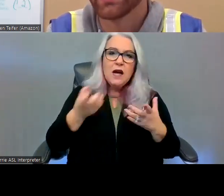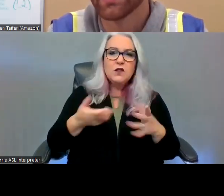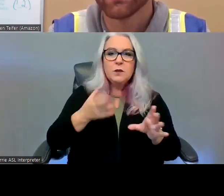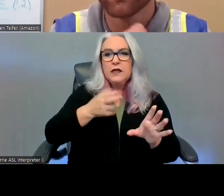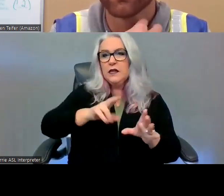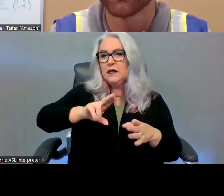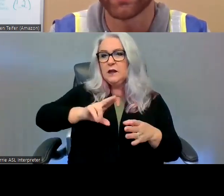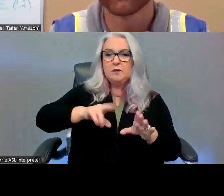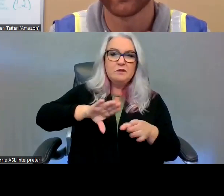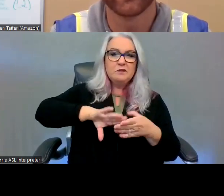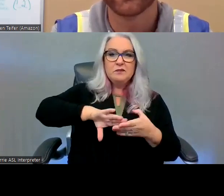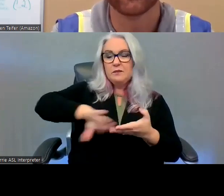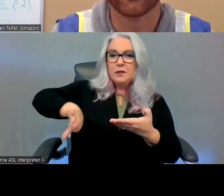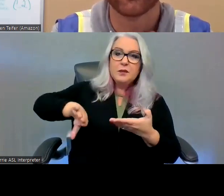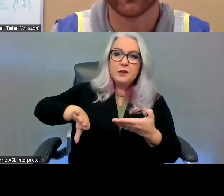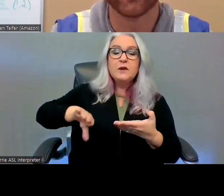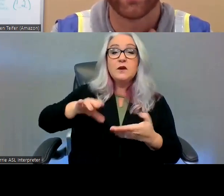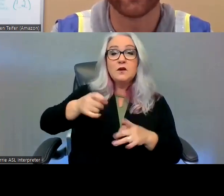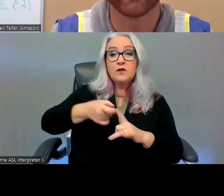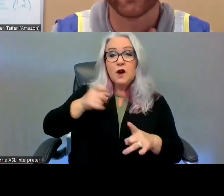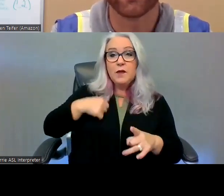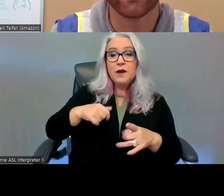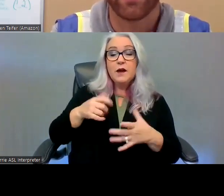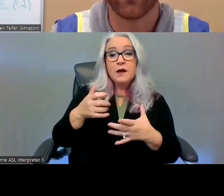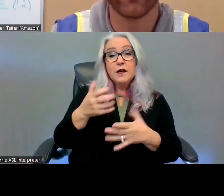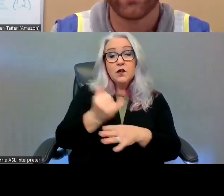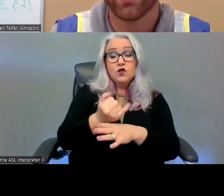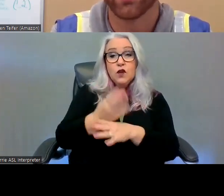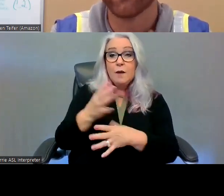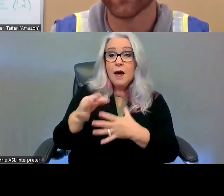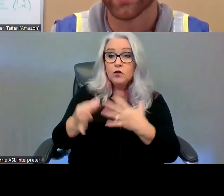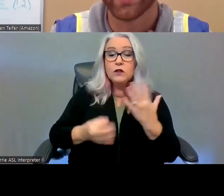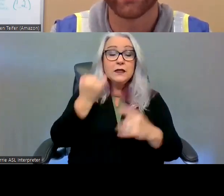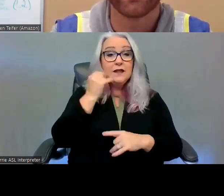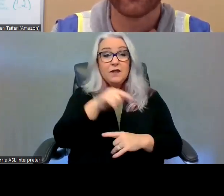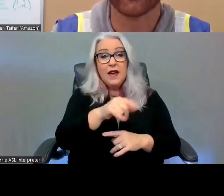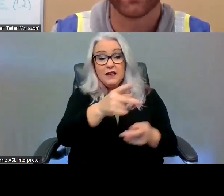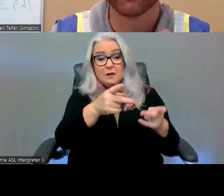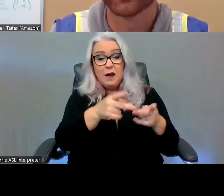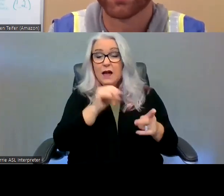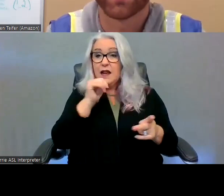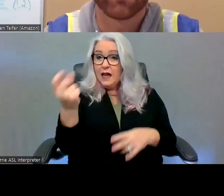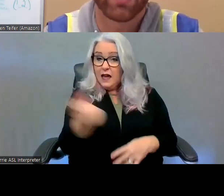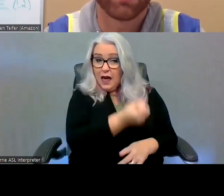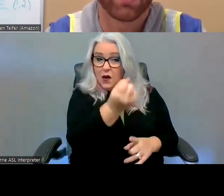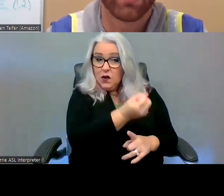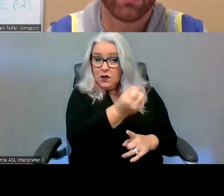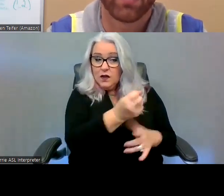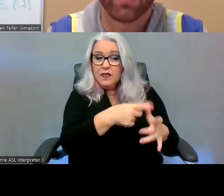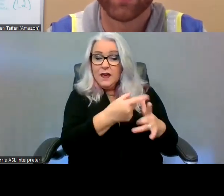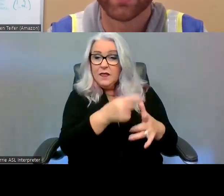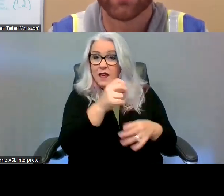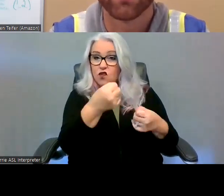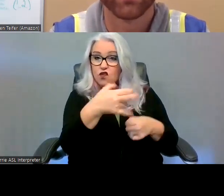rejection or anything. Sometimes when the spot doesn't get held for a candidate, sometimes the shift gets dropped, and